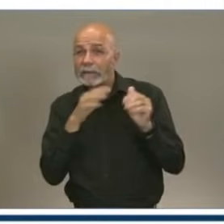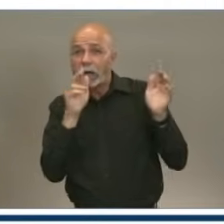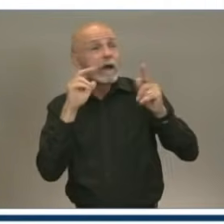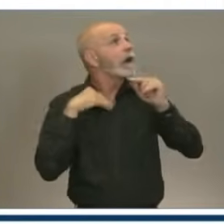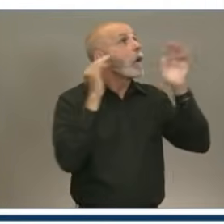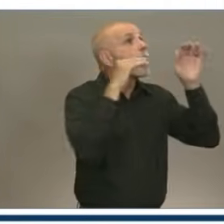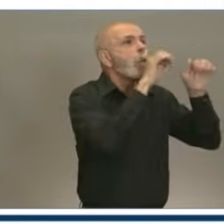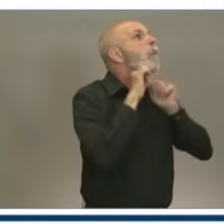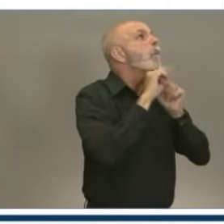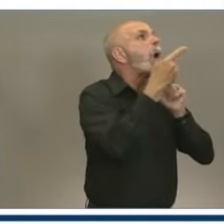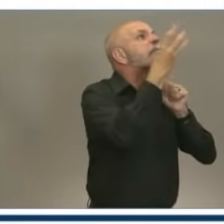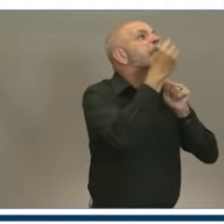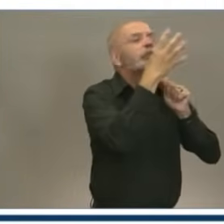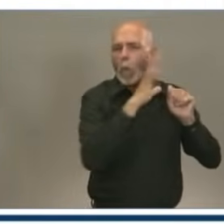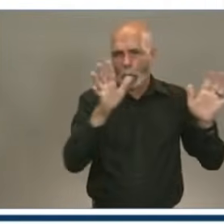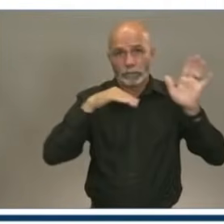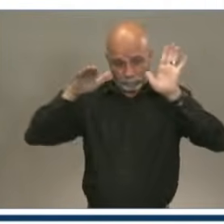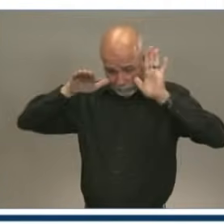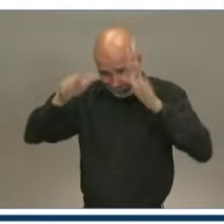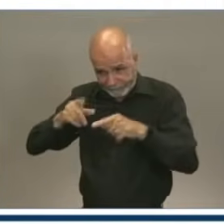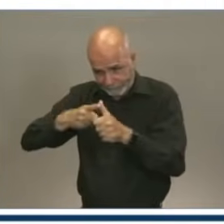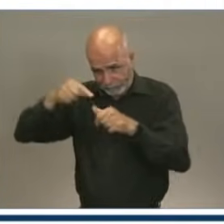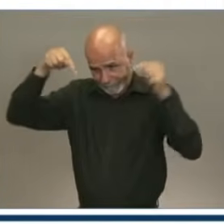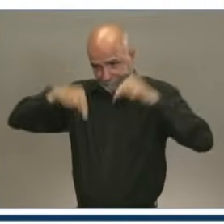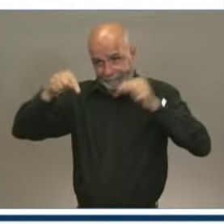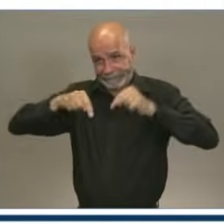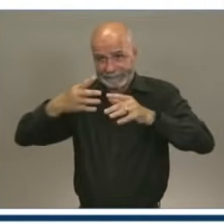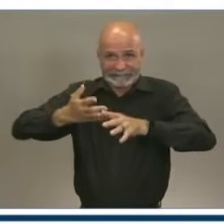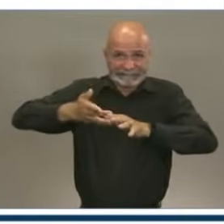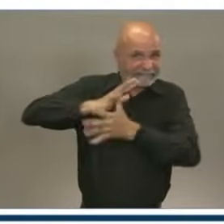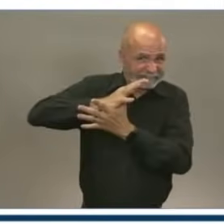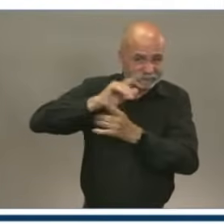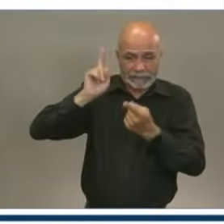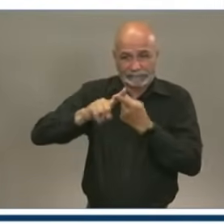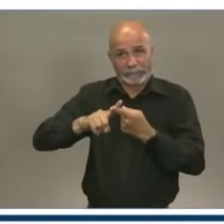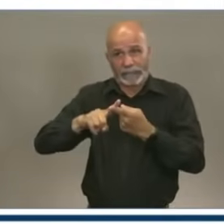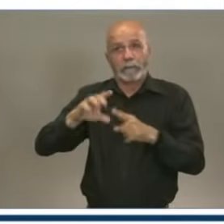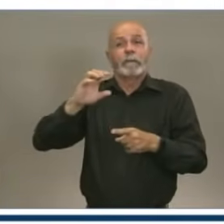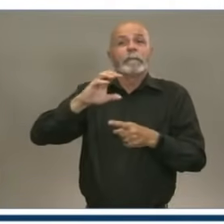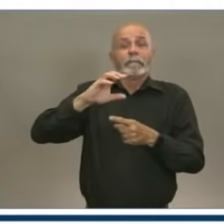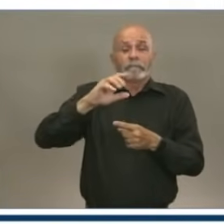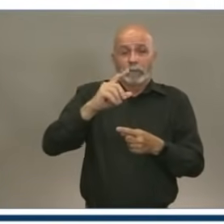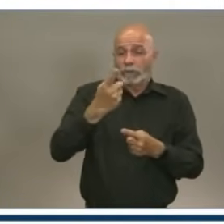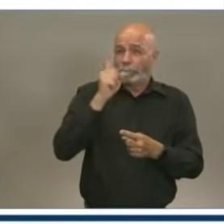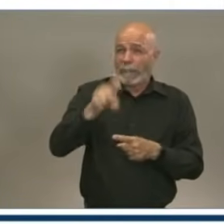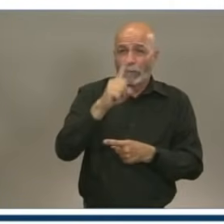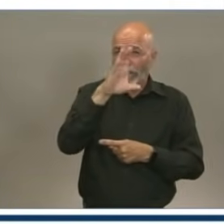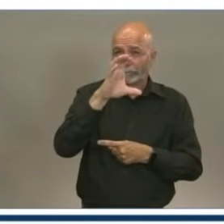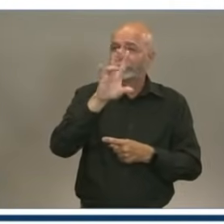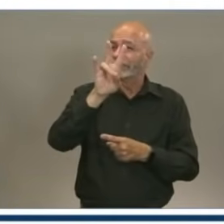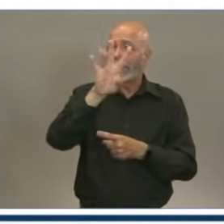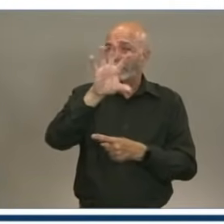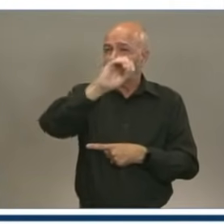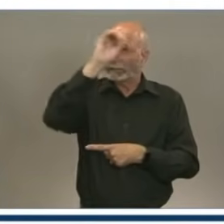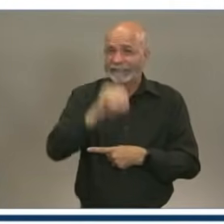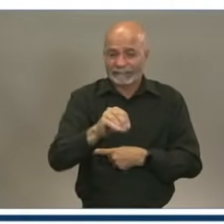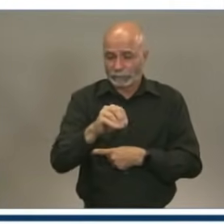Nova Scotian target of at least 75% of people with 2 doses of vaccine. So that's, as I said in my remarks, it is up to